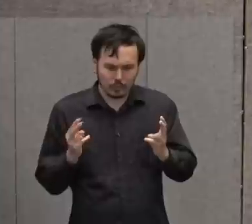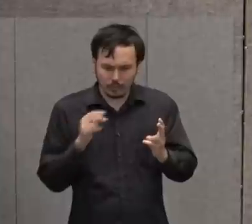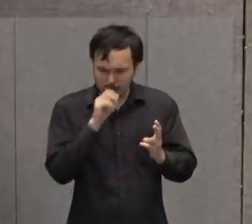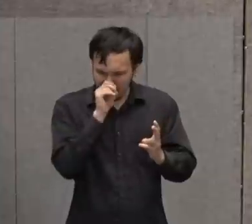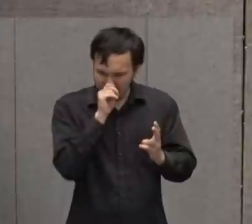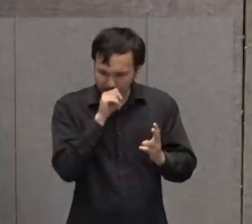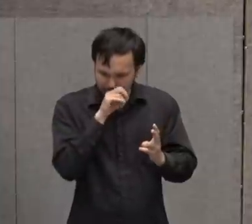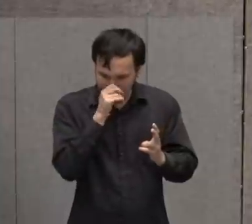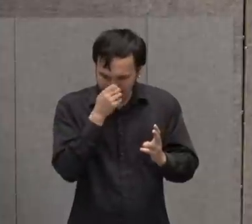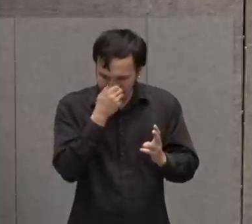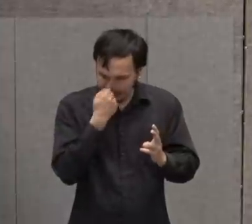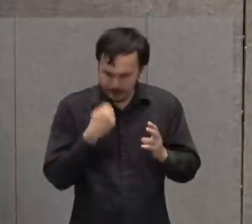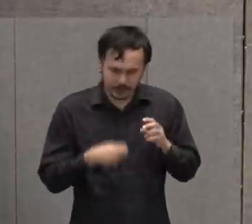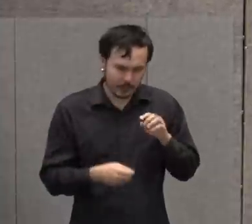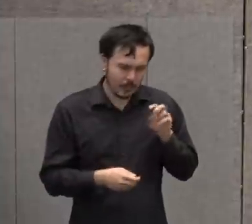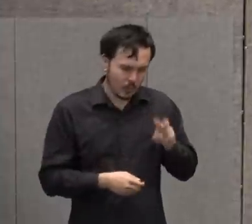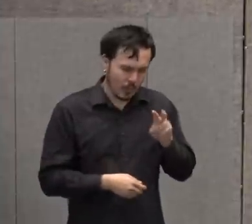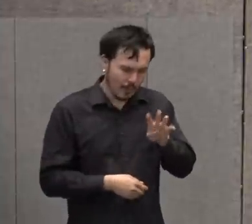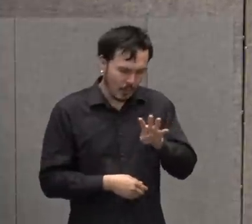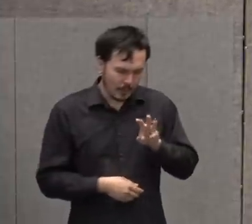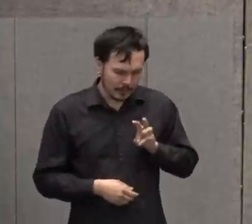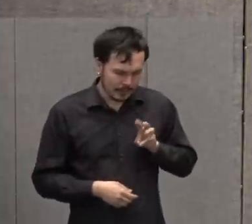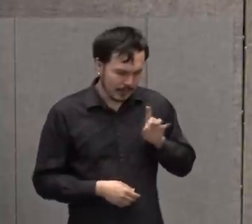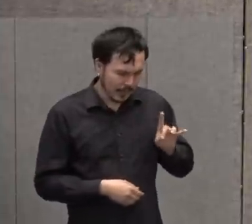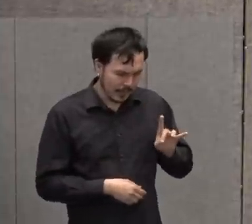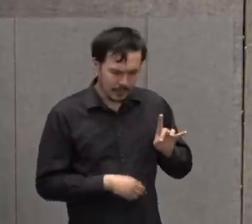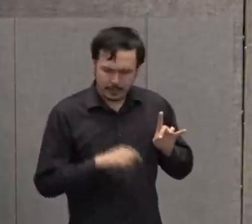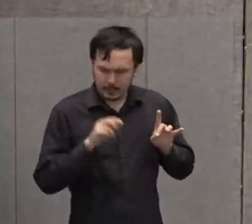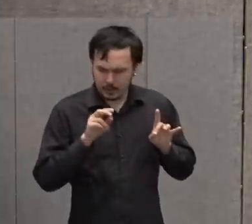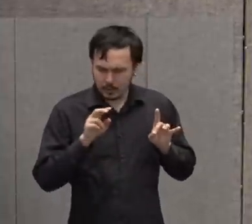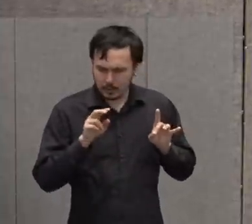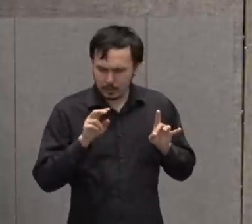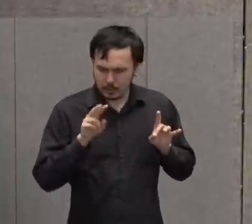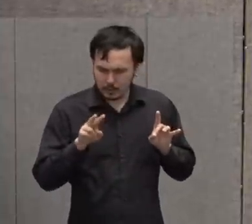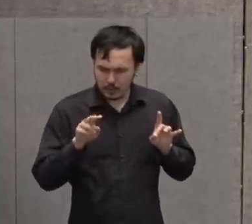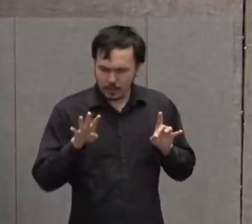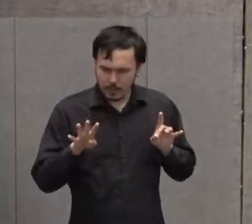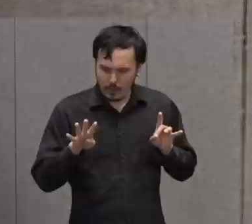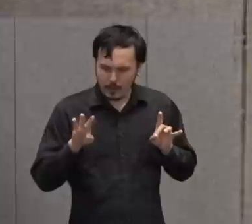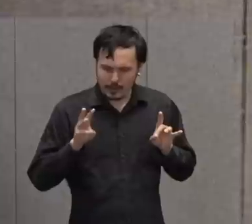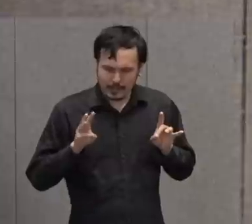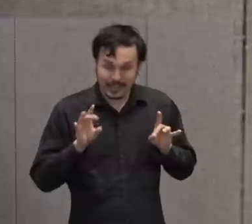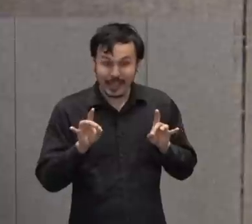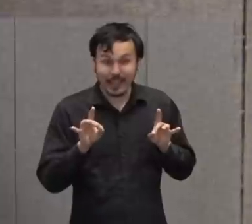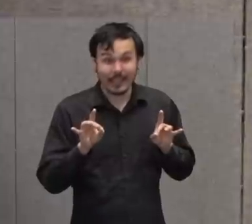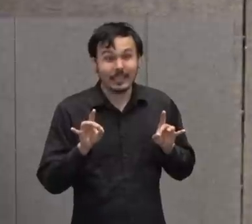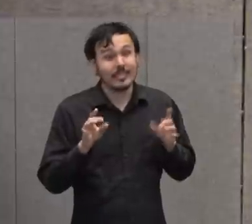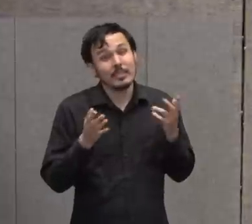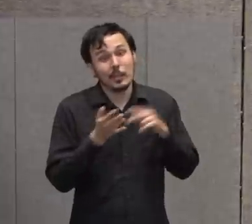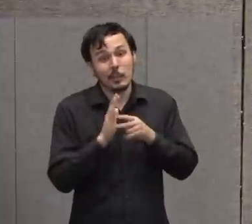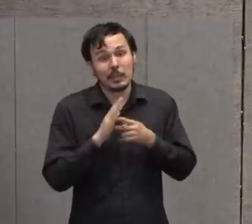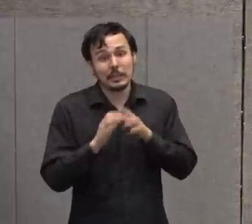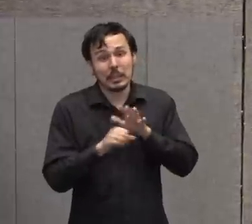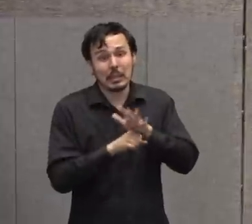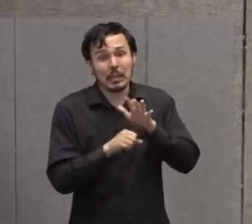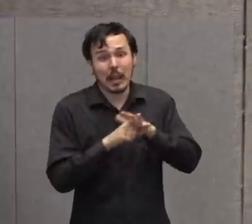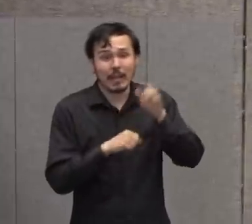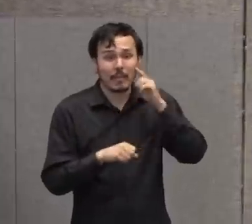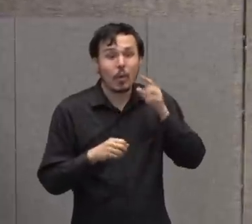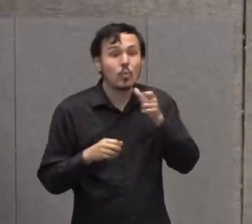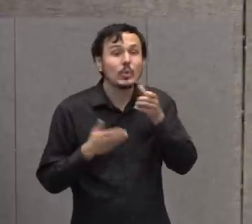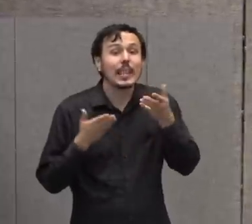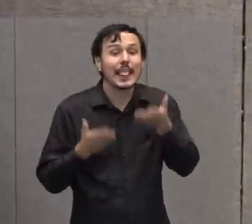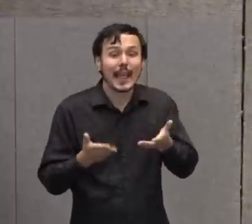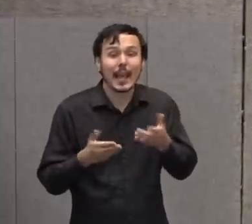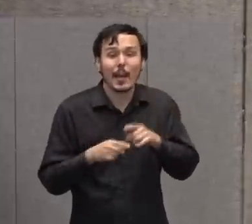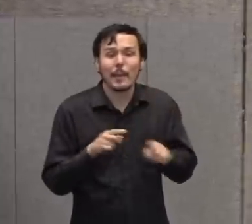2, 4, 6, 8 and 2, 4, 6, 8. Well, that's enough for who's there, but I wonder where everybody